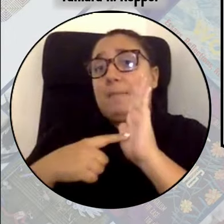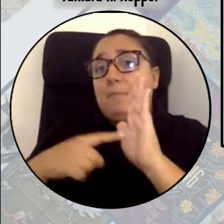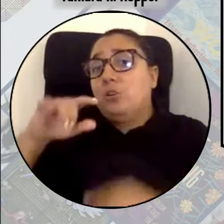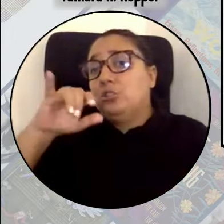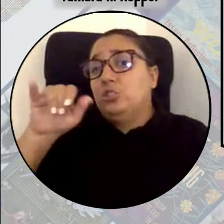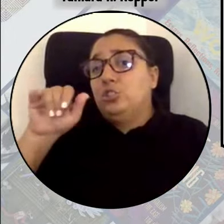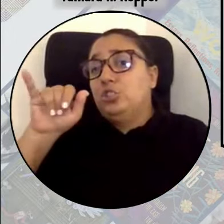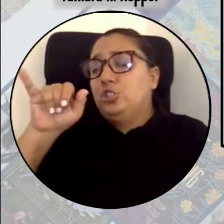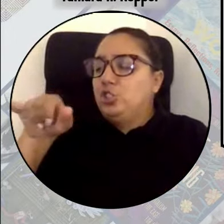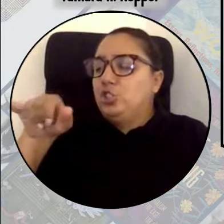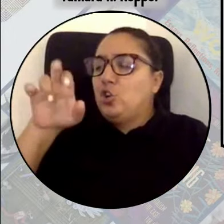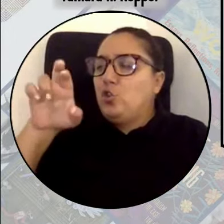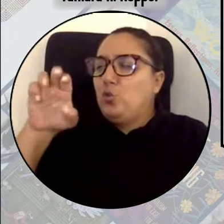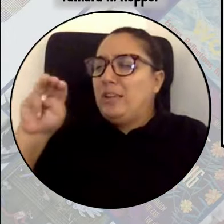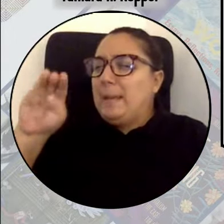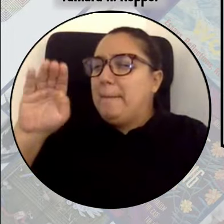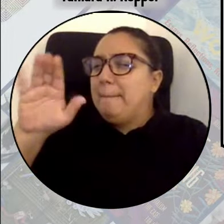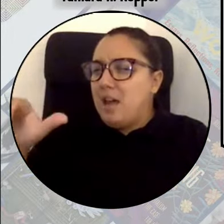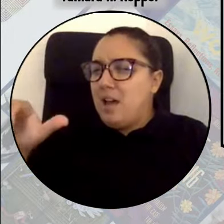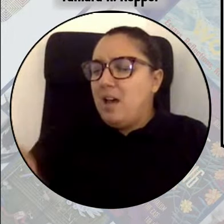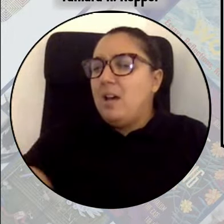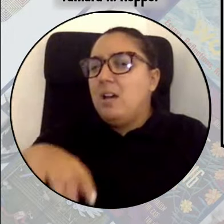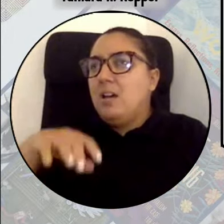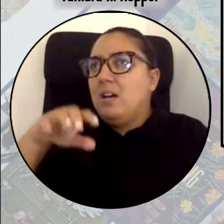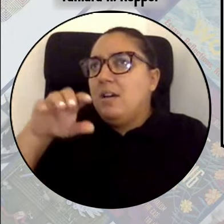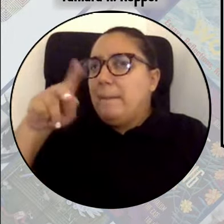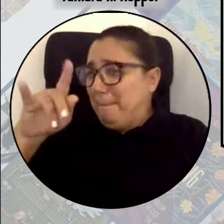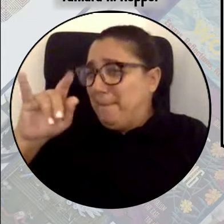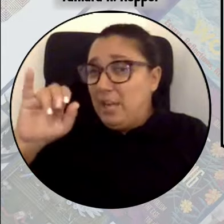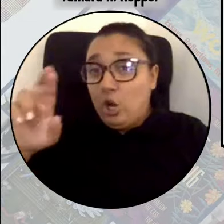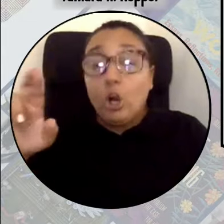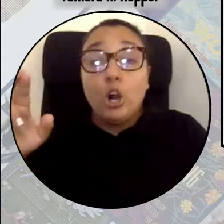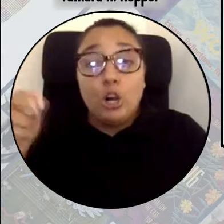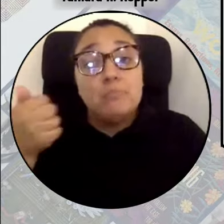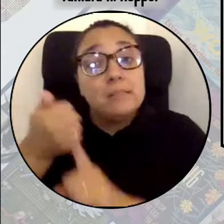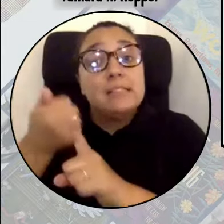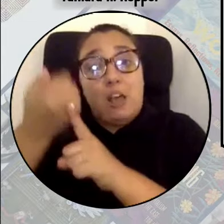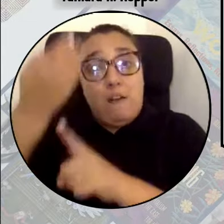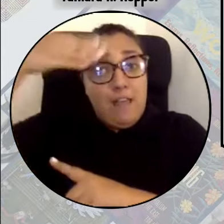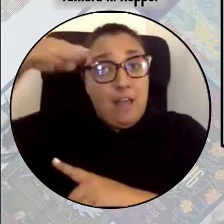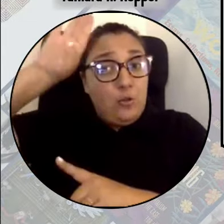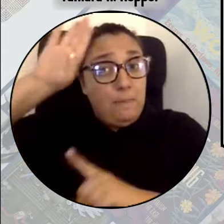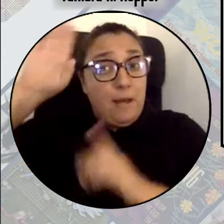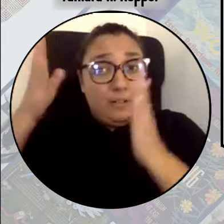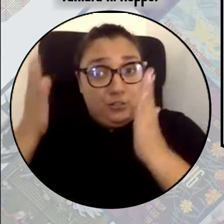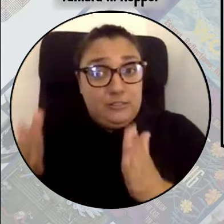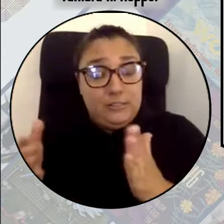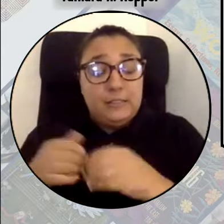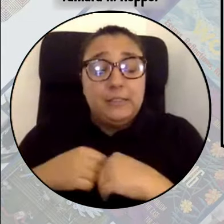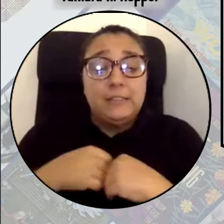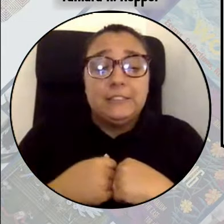and others, right? But one of the things that I want us to keep in mind is that